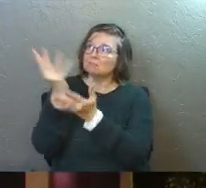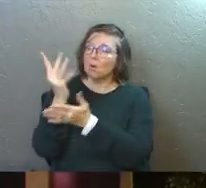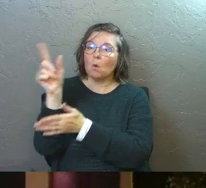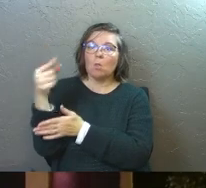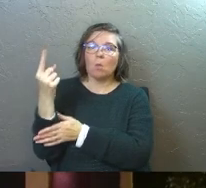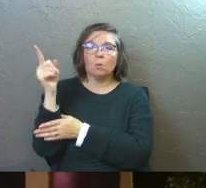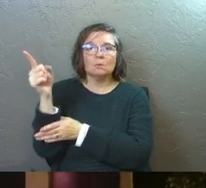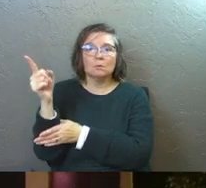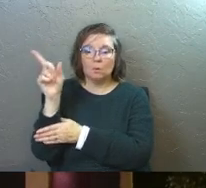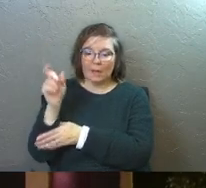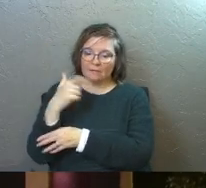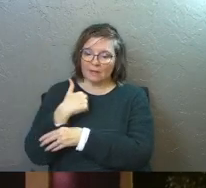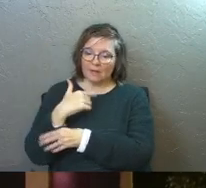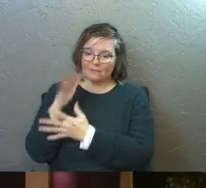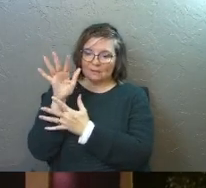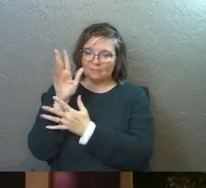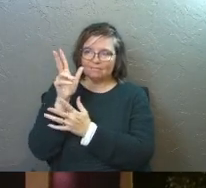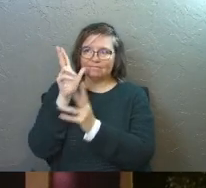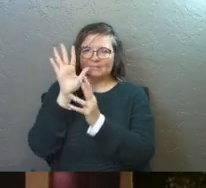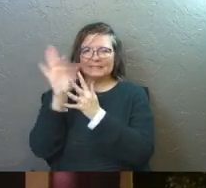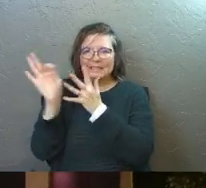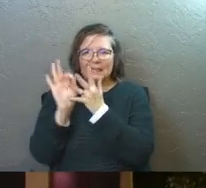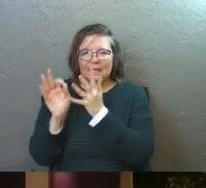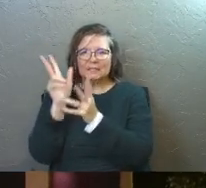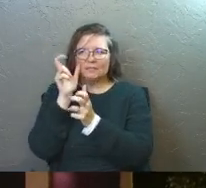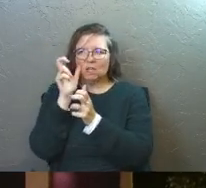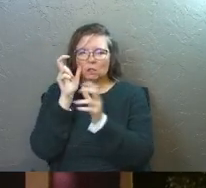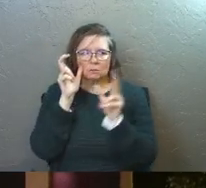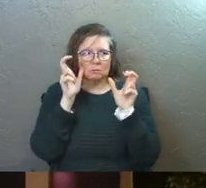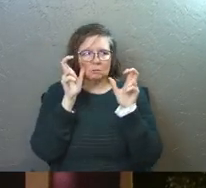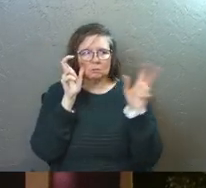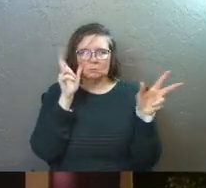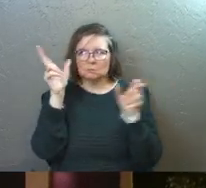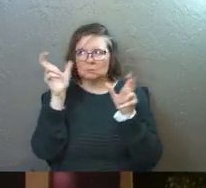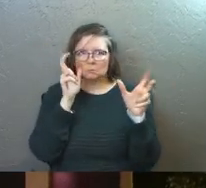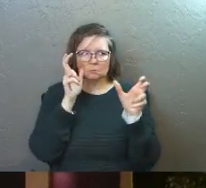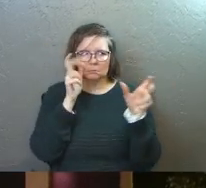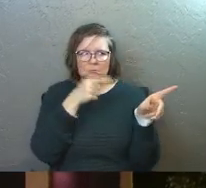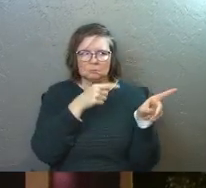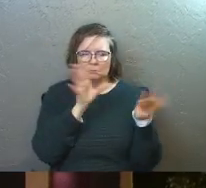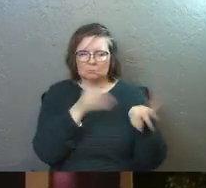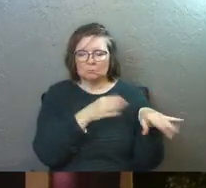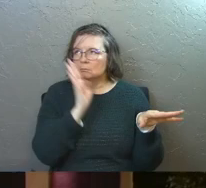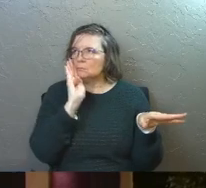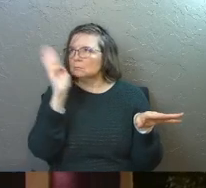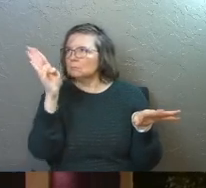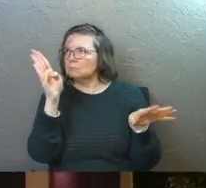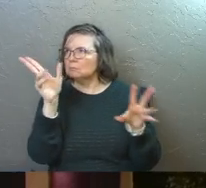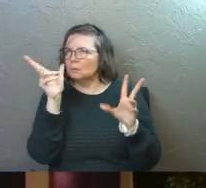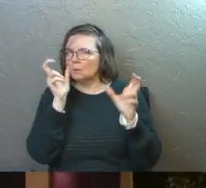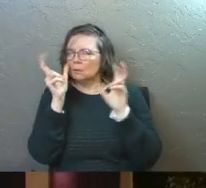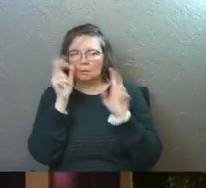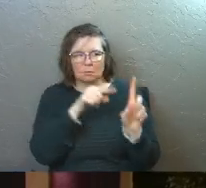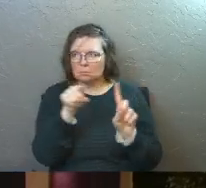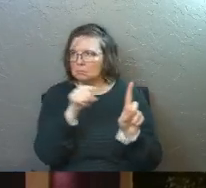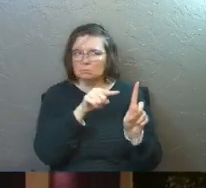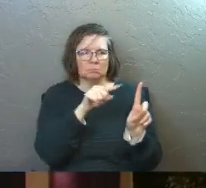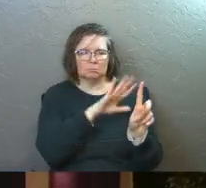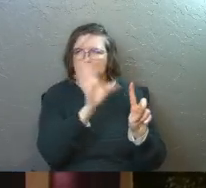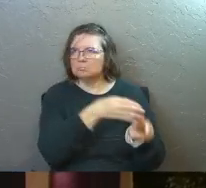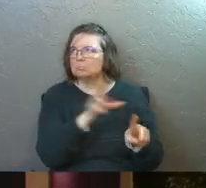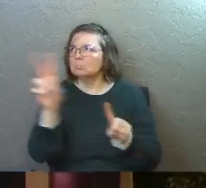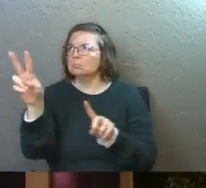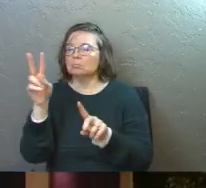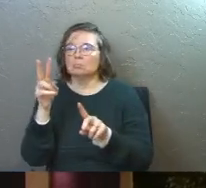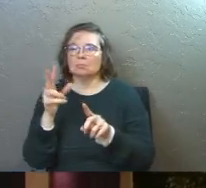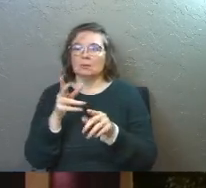alone. We've got to have selective hearing for the voice of God because 1,000 other things will say, do this, go this way, including ourselves, the enemy's voice,